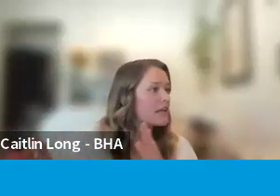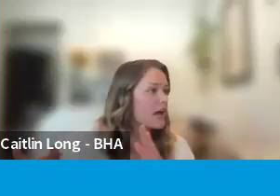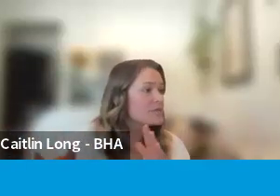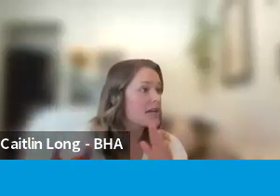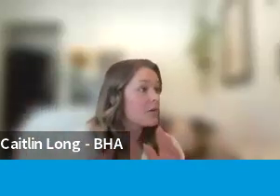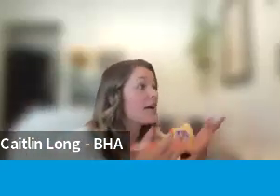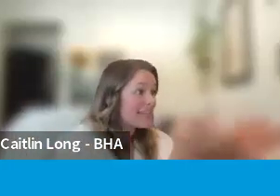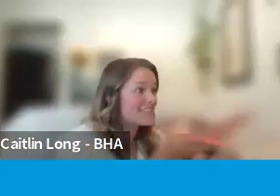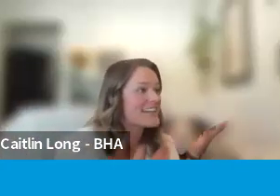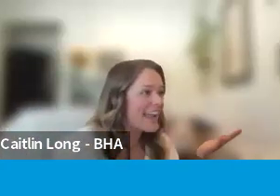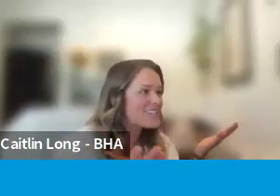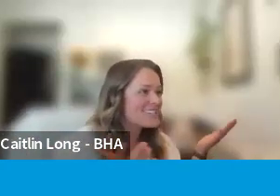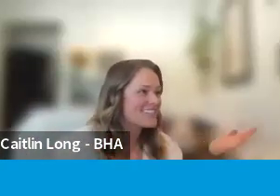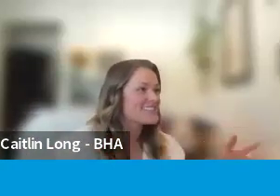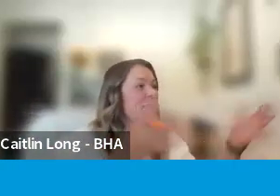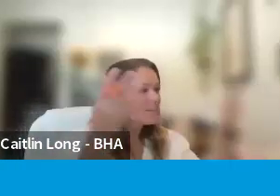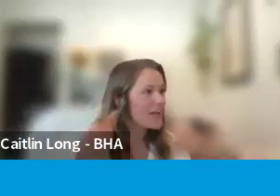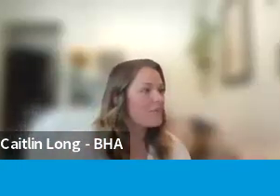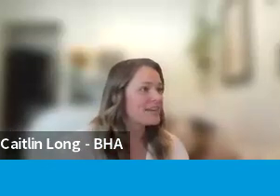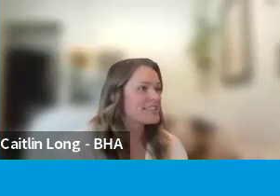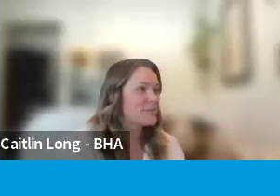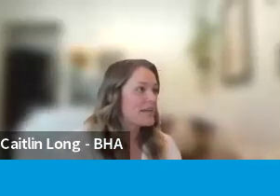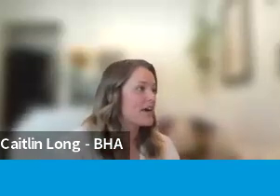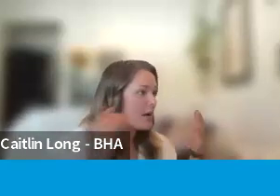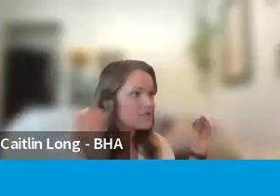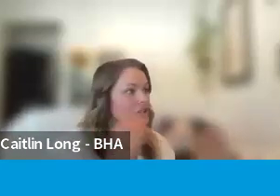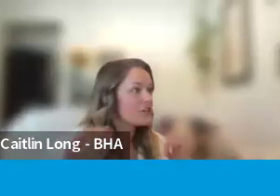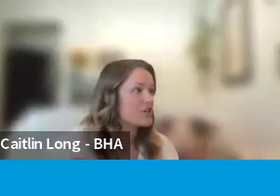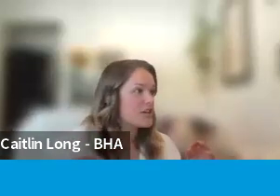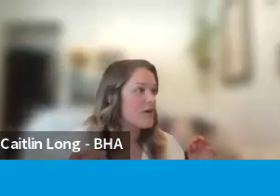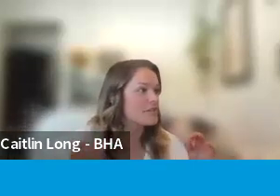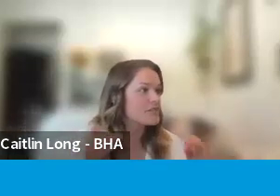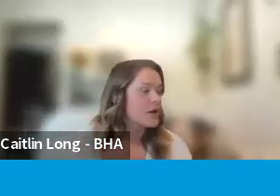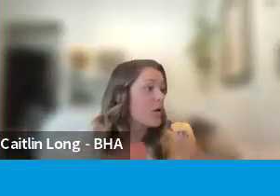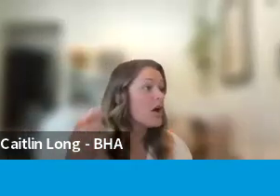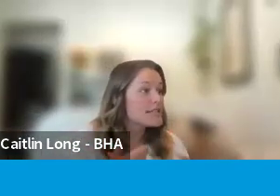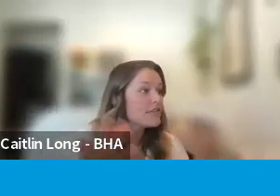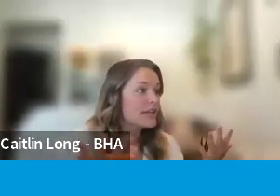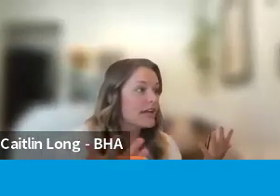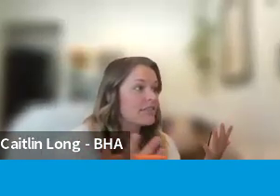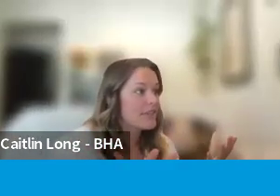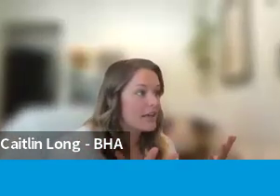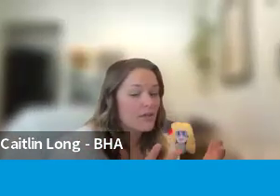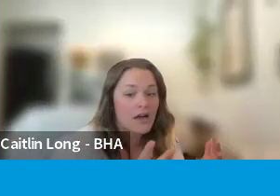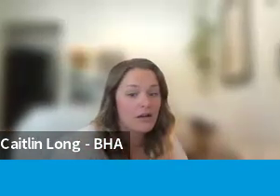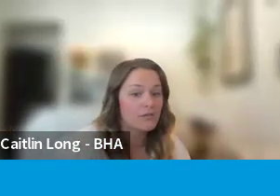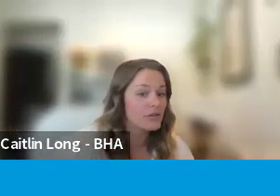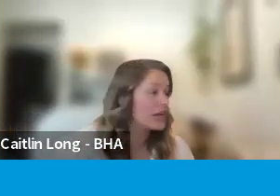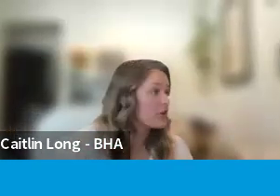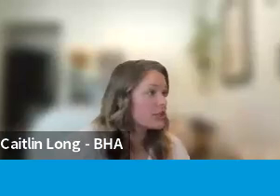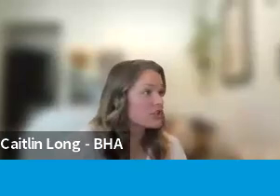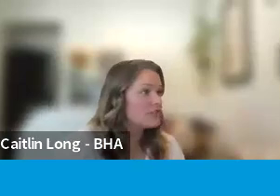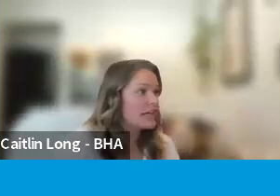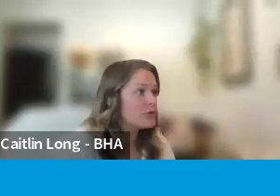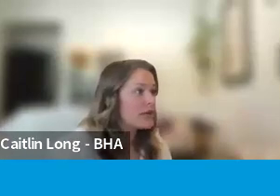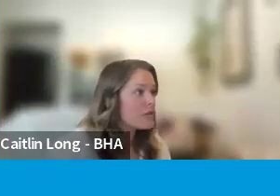maybe lining up some, again, state agencies to come in and speak during certain months. So definitely, I think that